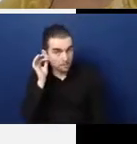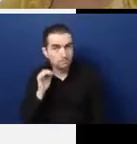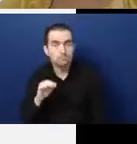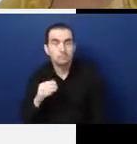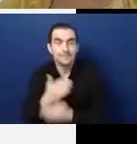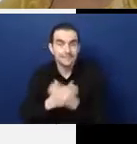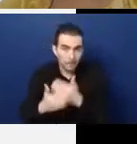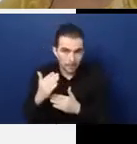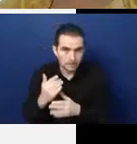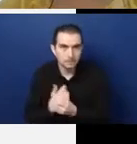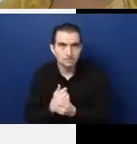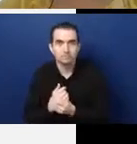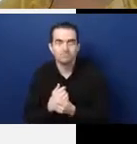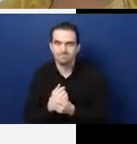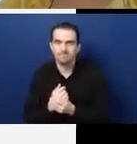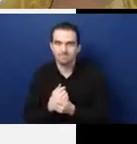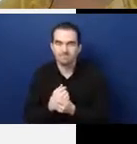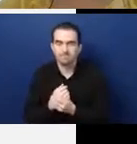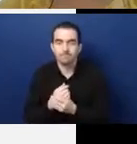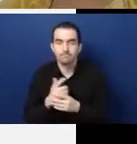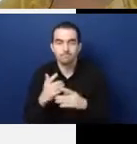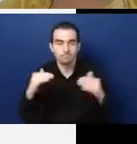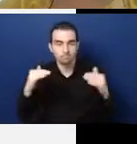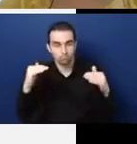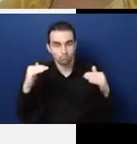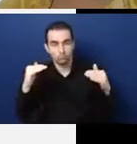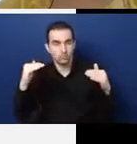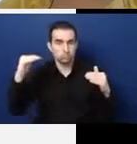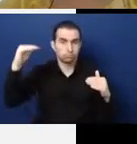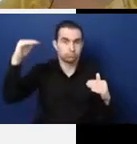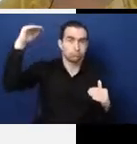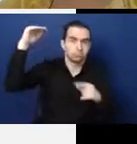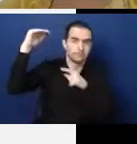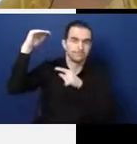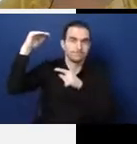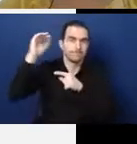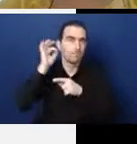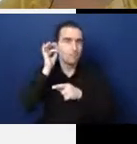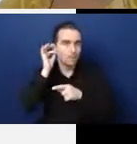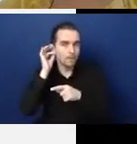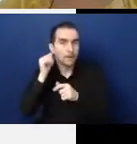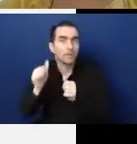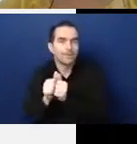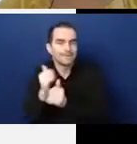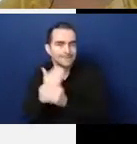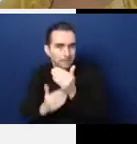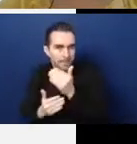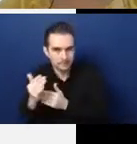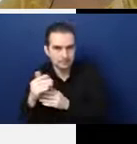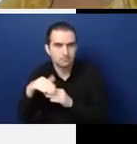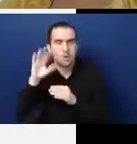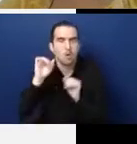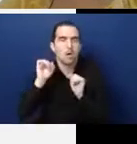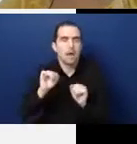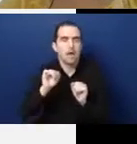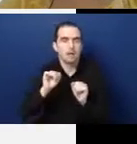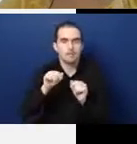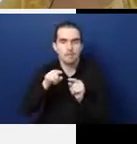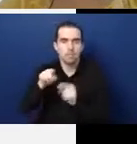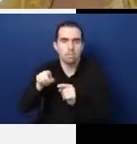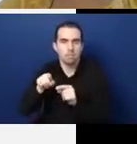with persons with intellectual impairment, whose probability goes up to 4 times more